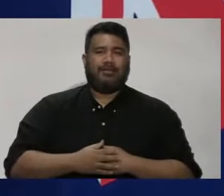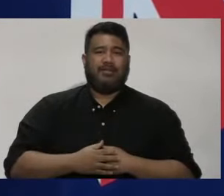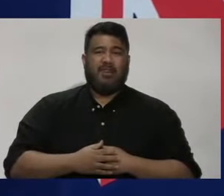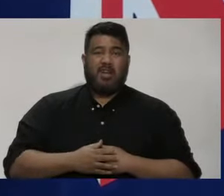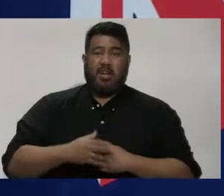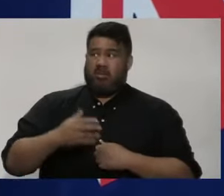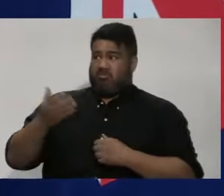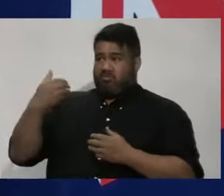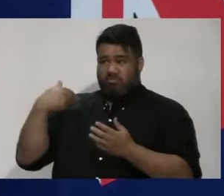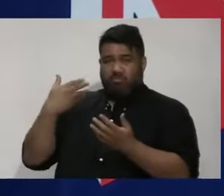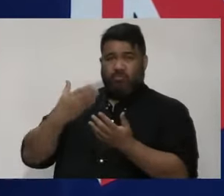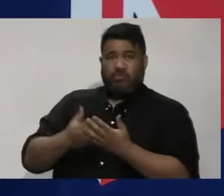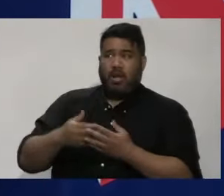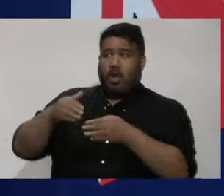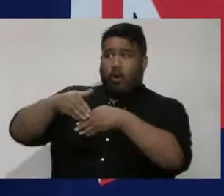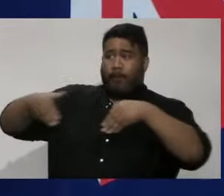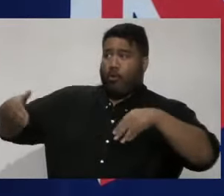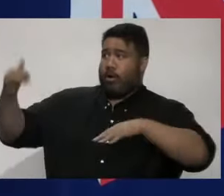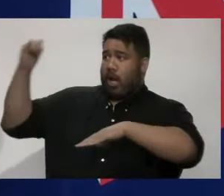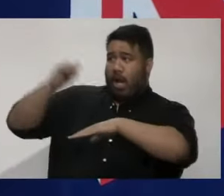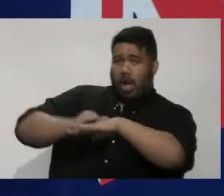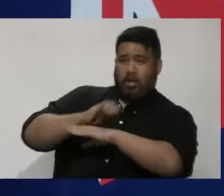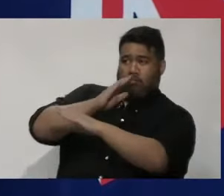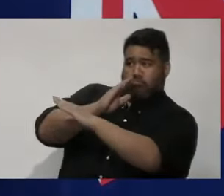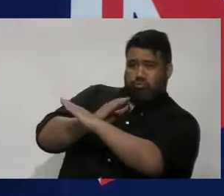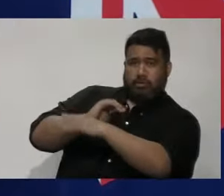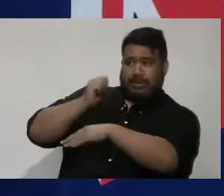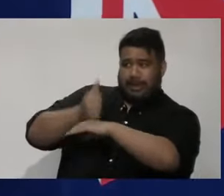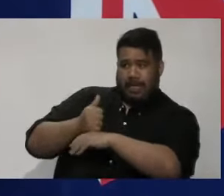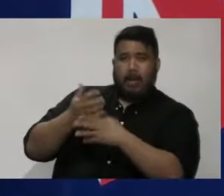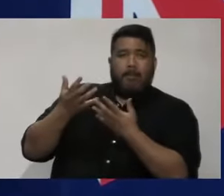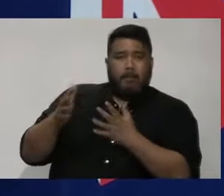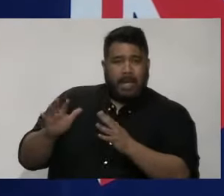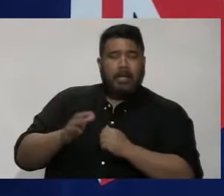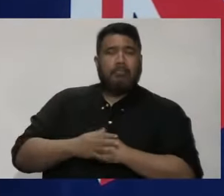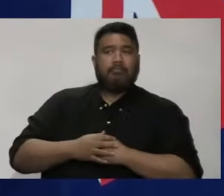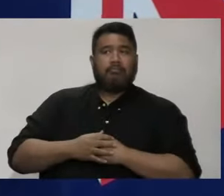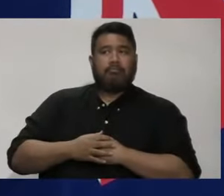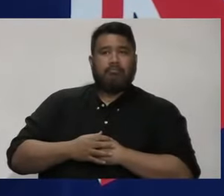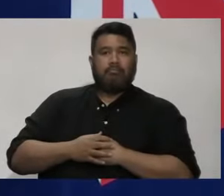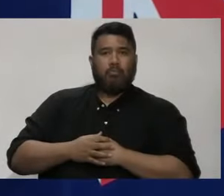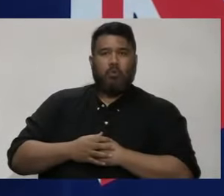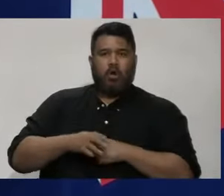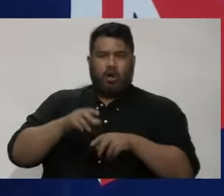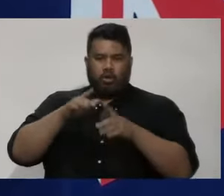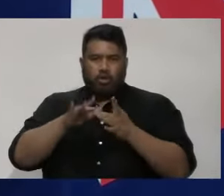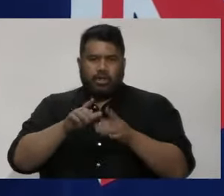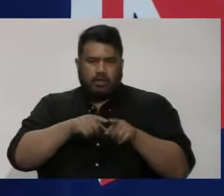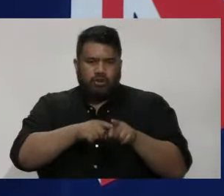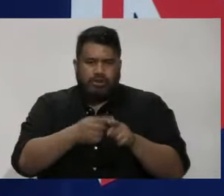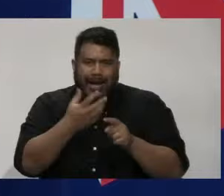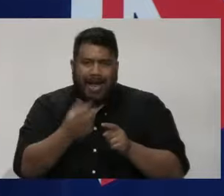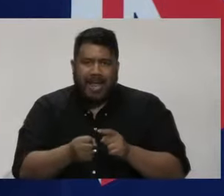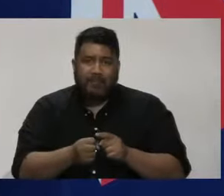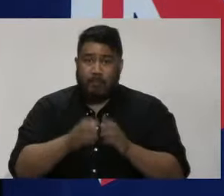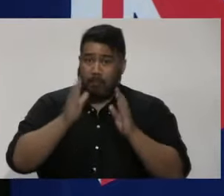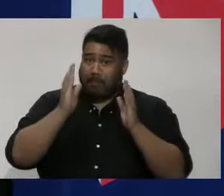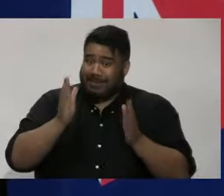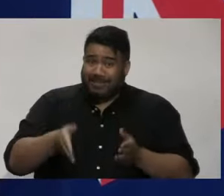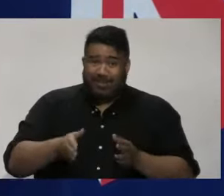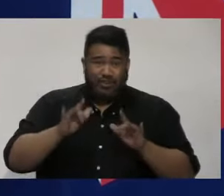comprehensive work within our isolation facilities, we have as yet not been able to find what occurred here. We continue to look. Given